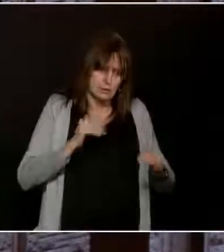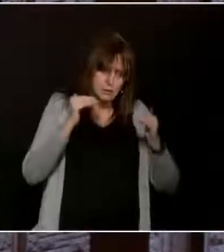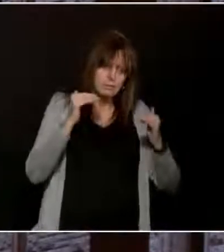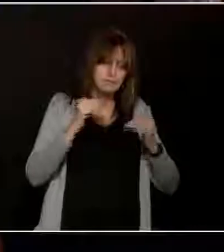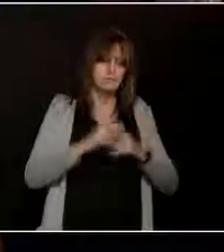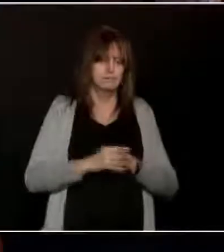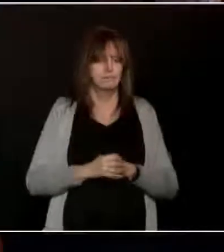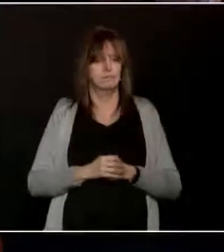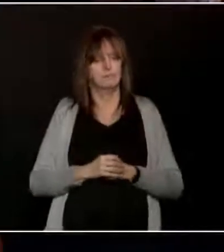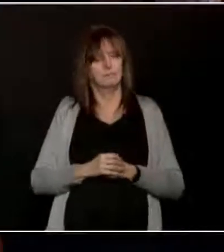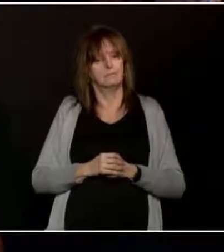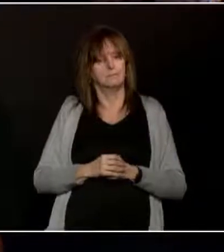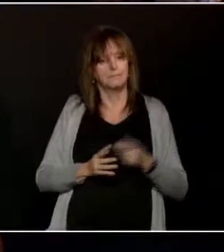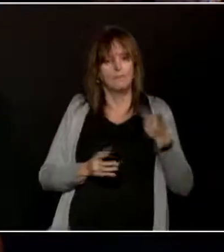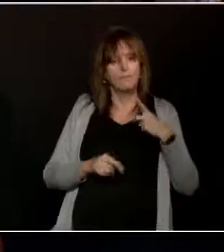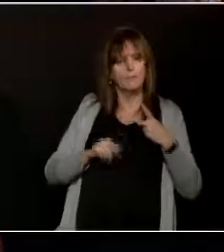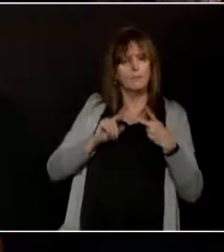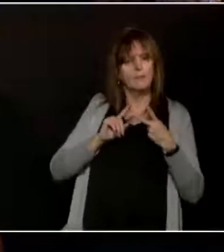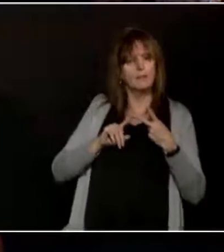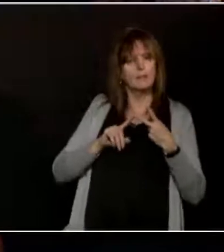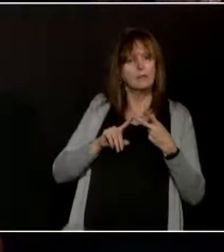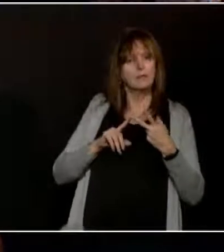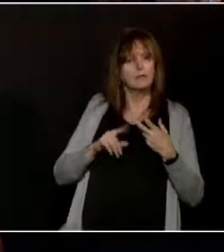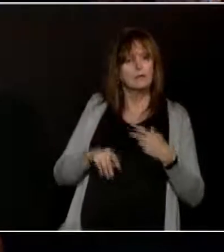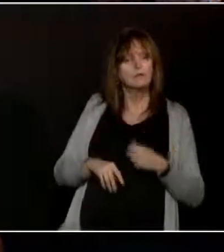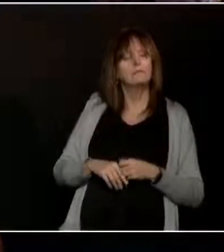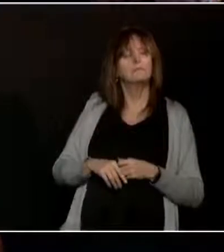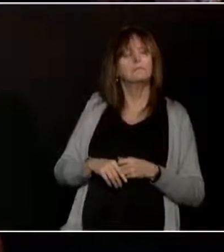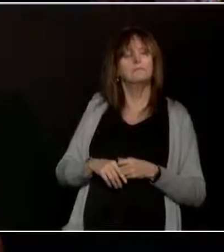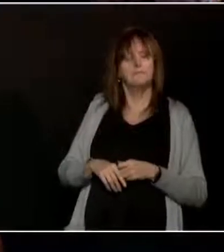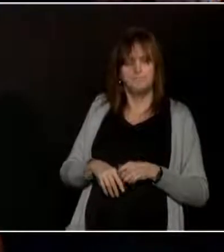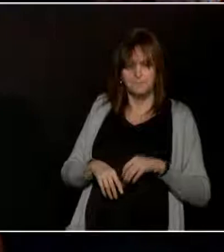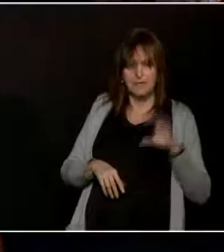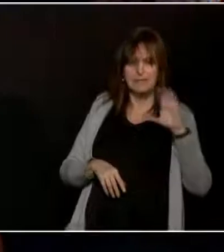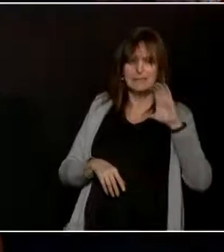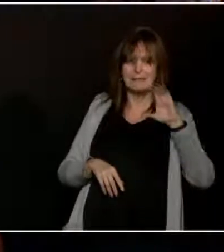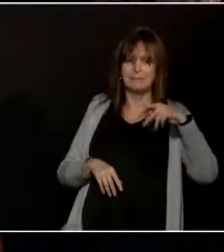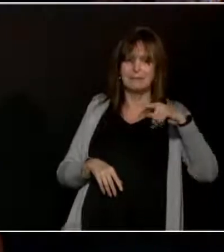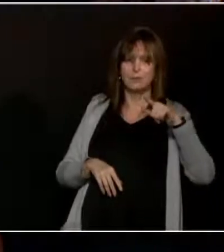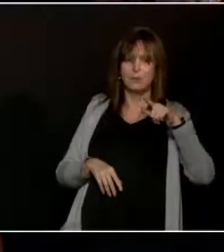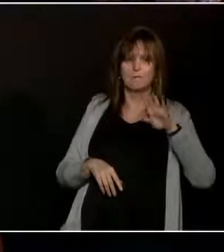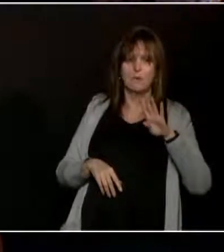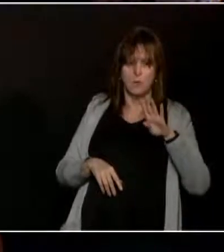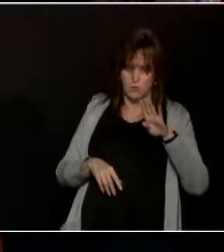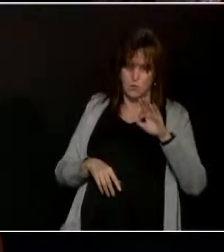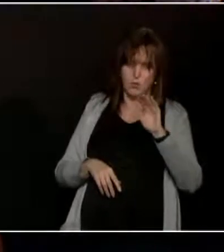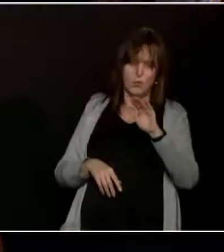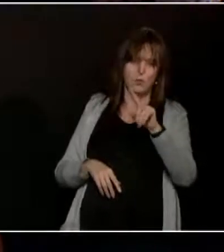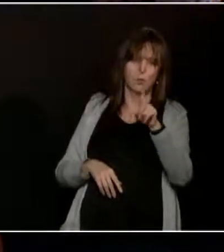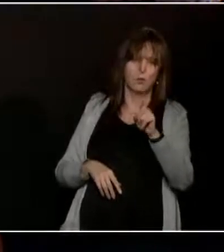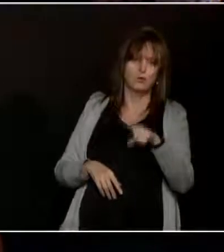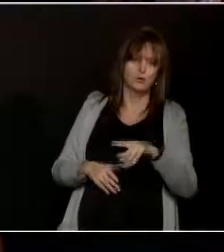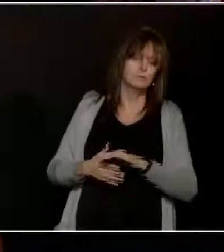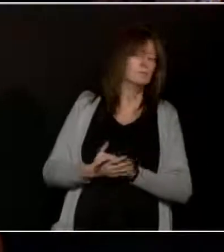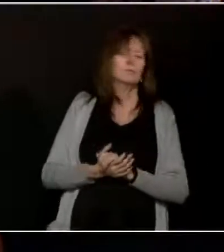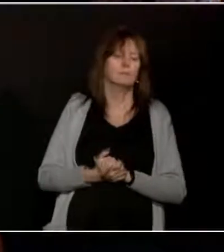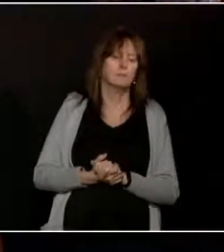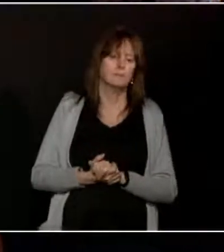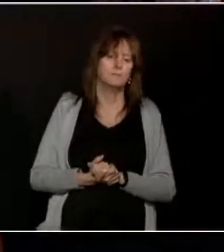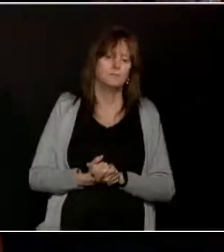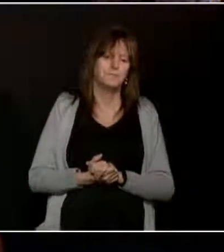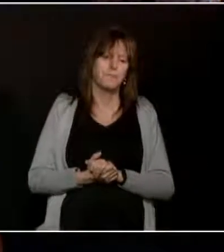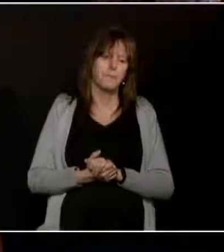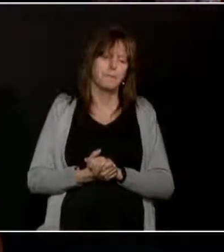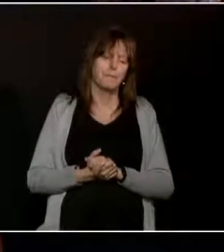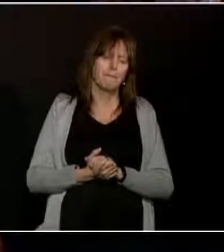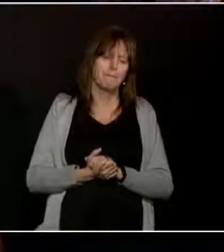From Nick Dixon at CP24. Please go ahead. Hi, good afternoon, Dr. Williams. I have a question about a petition started by about